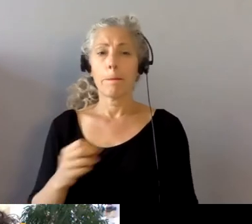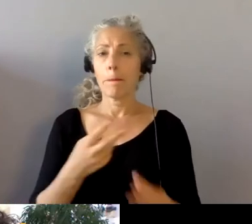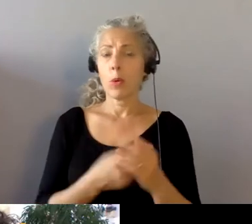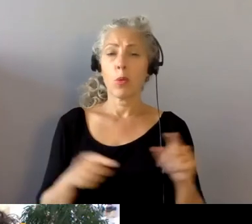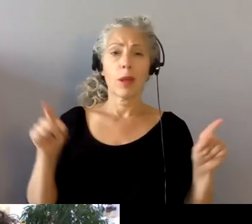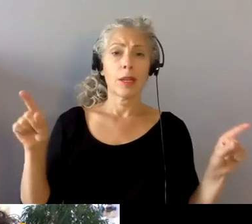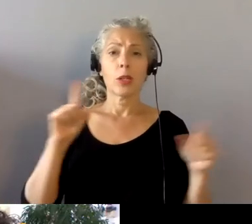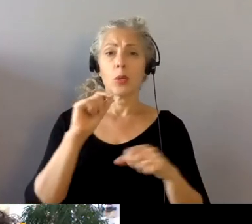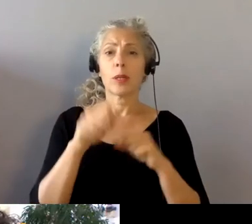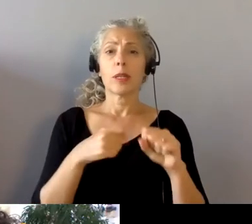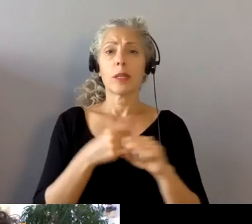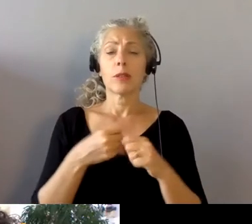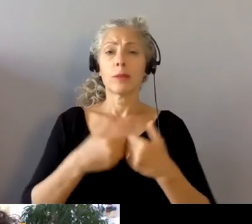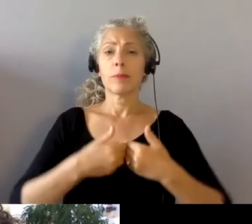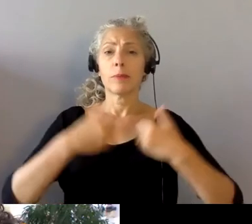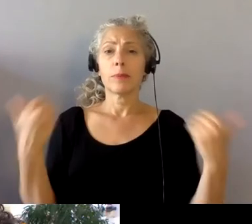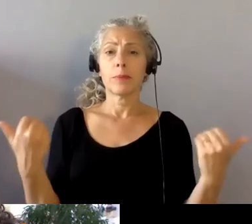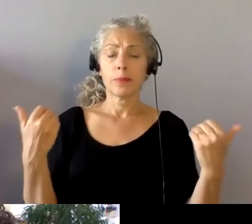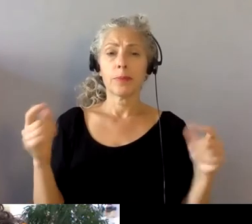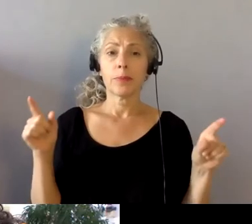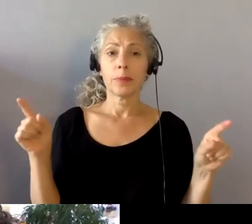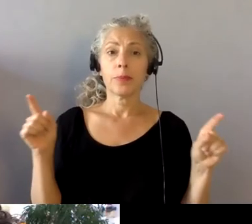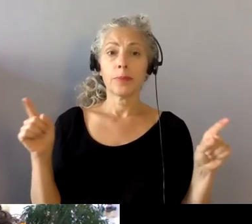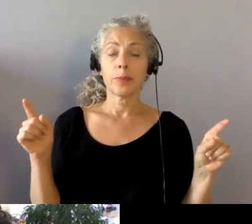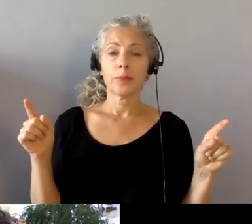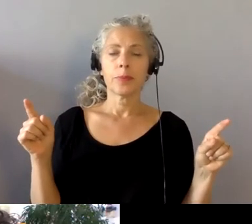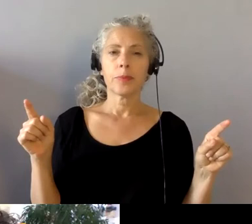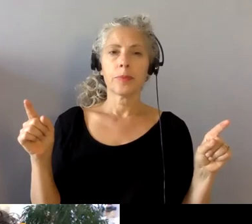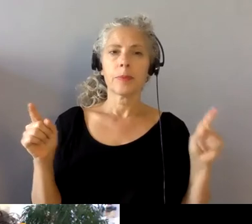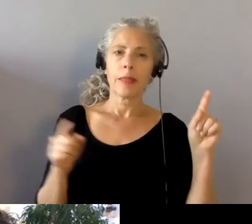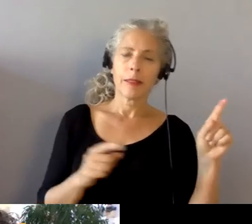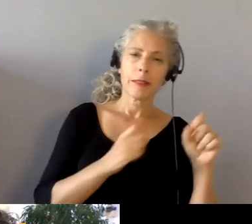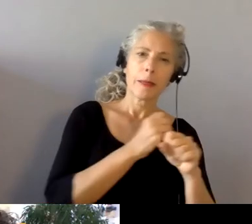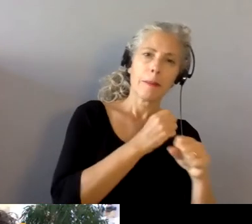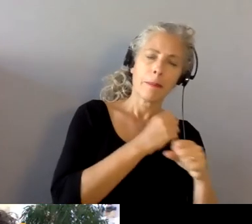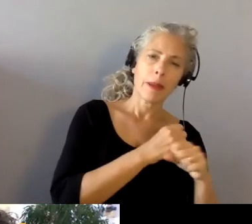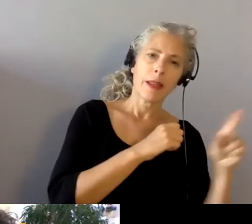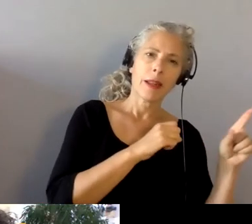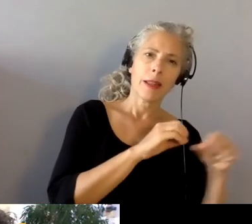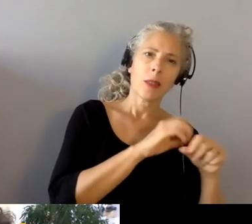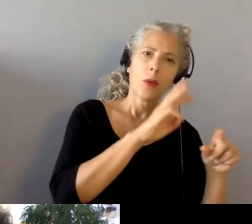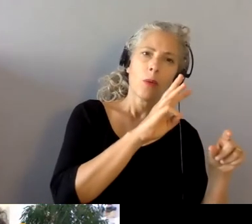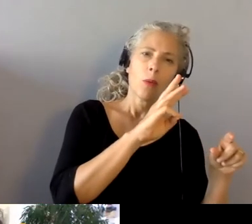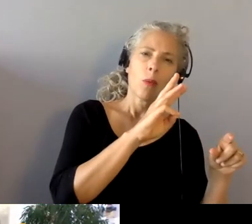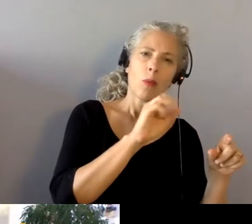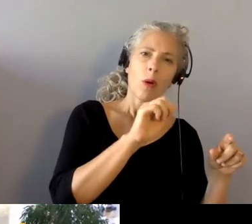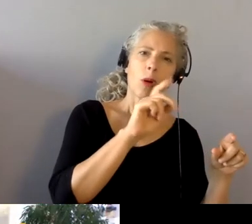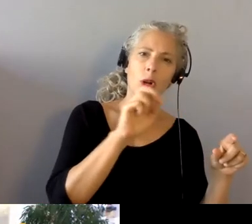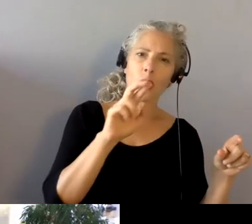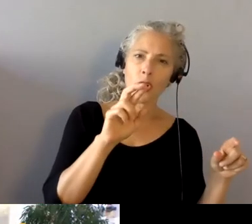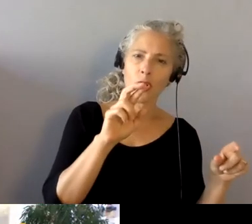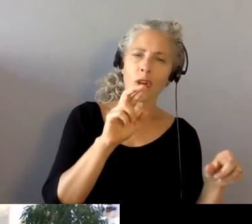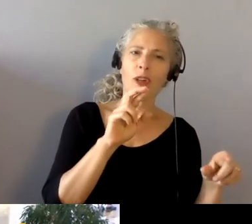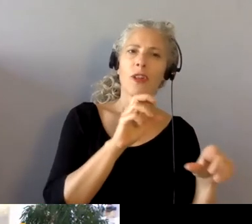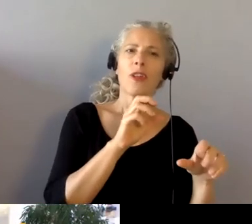so years apart, one at the Walker, made in relationship to the window at the Walker in that gallery, Gallery 8